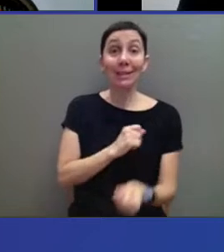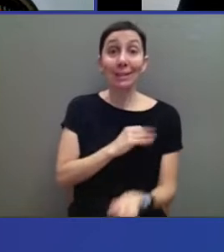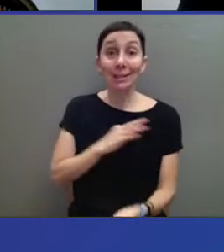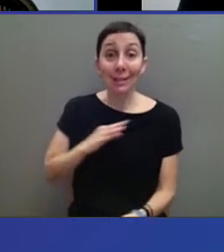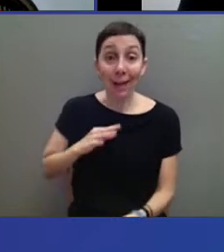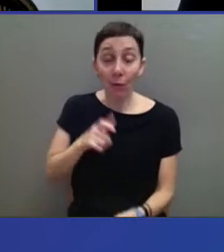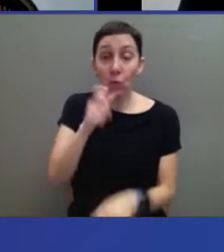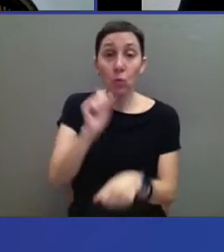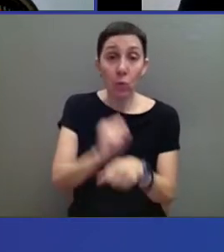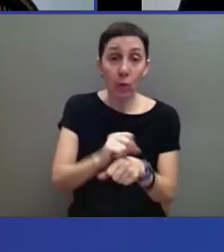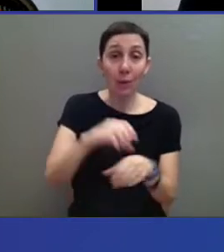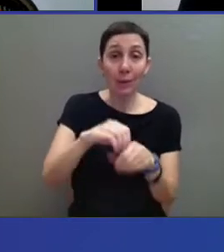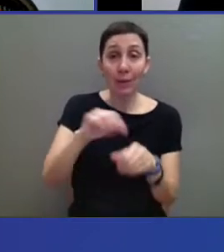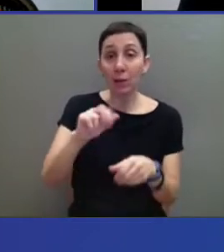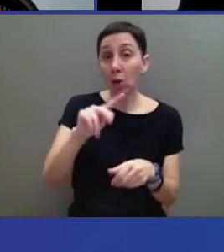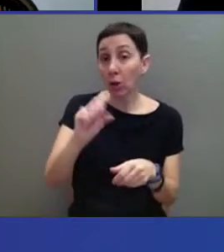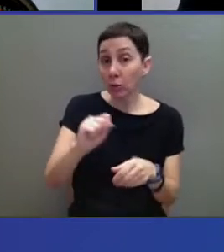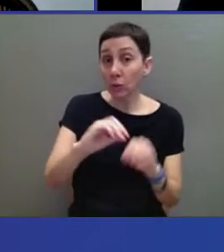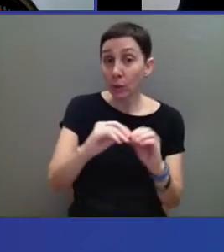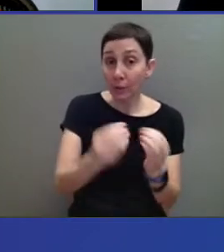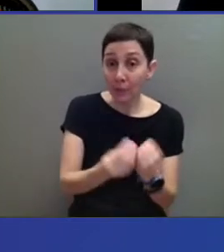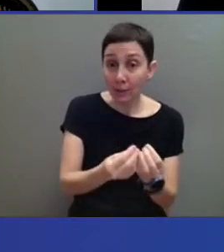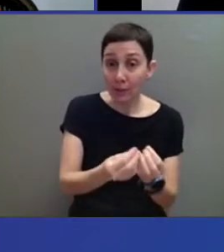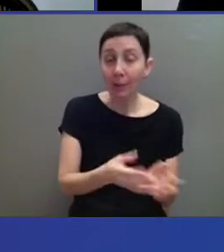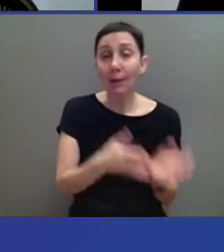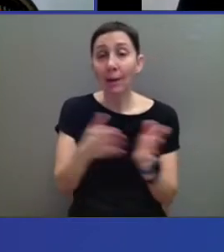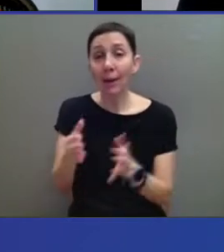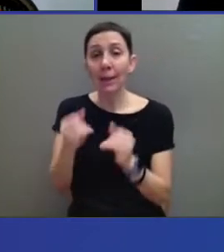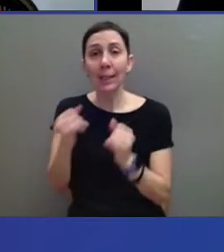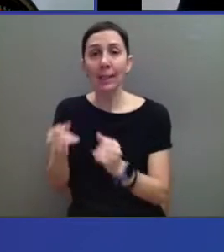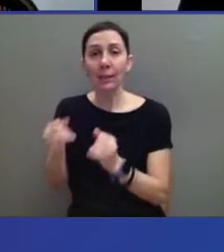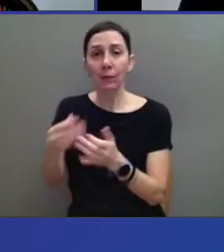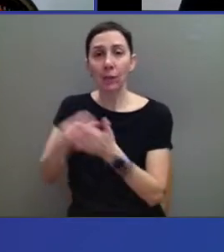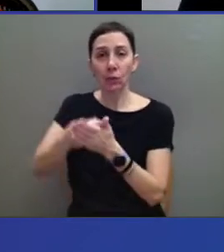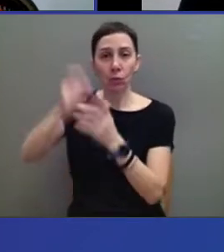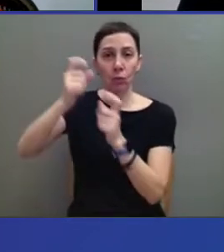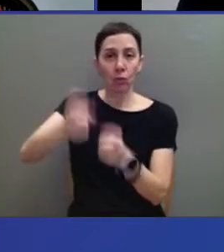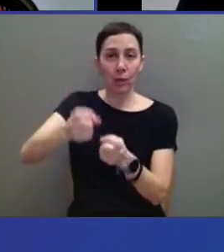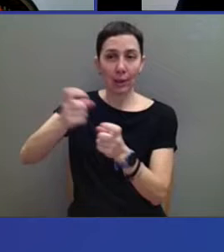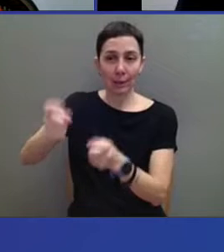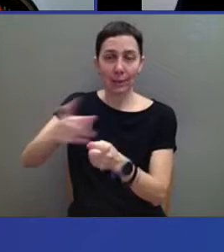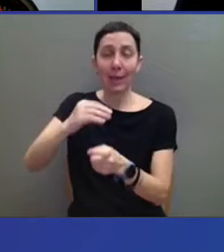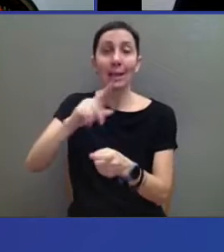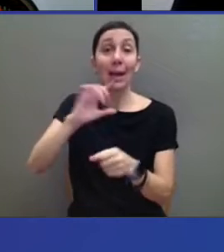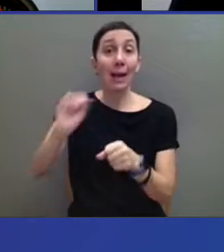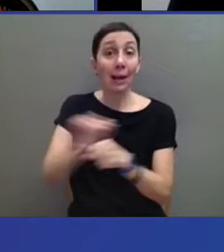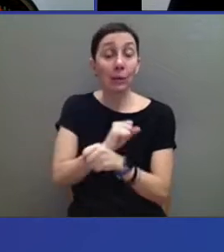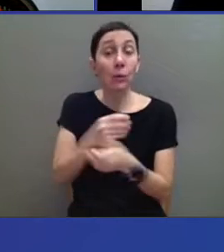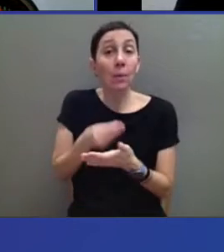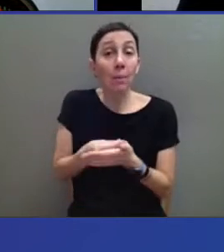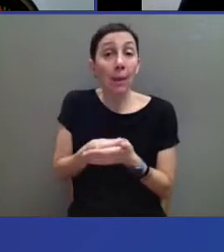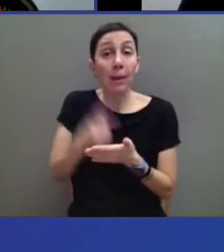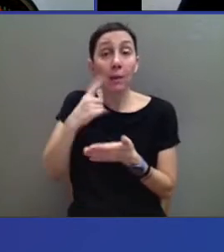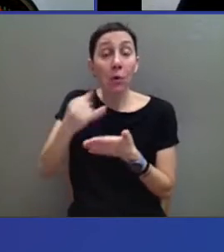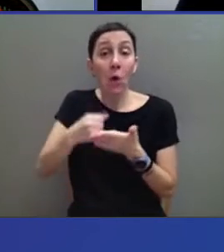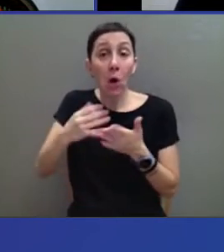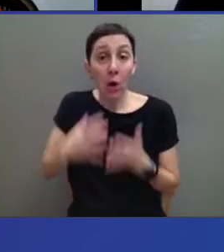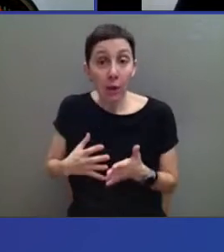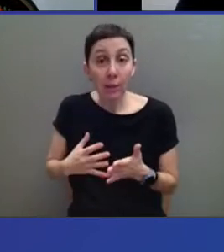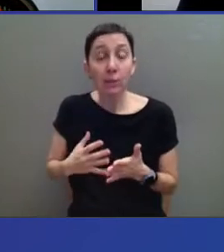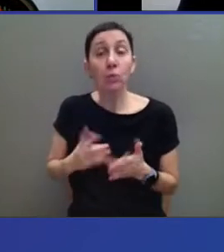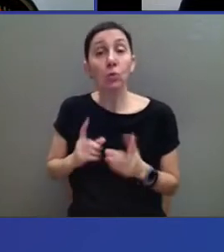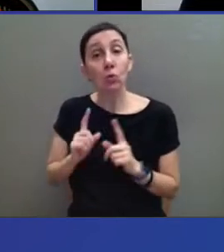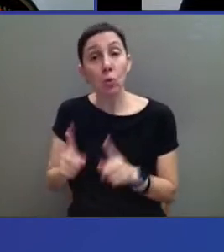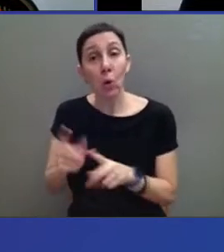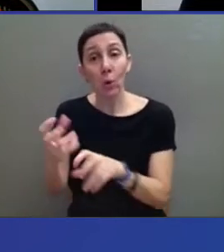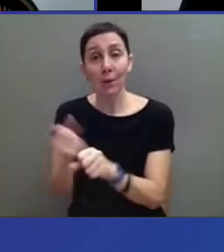organizations, and also individual grants and actual money for artists so they can get the mental health support that